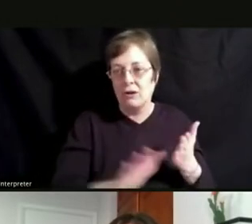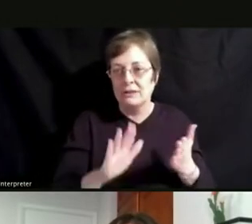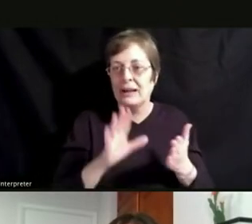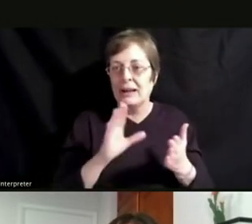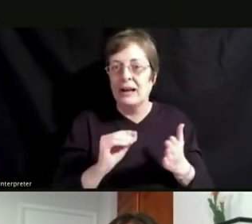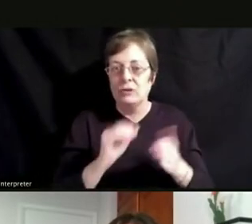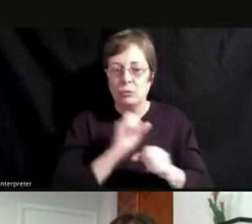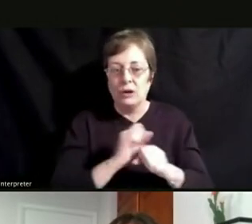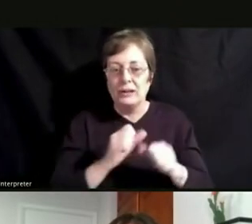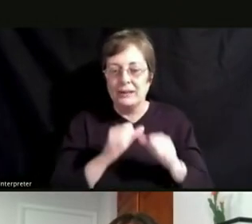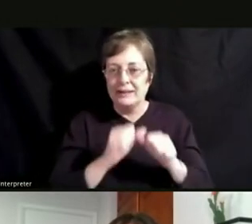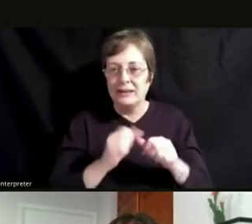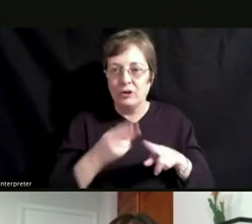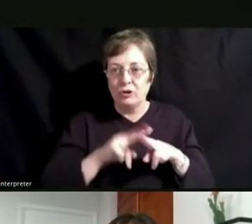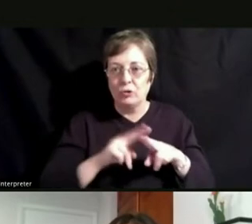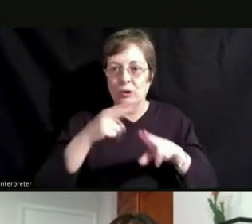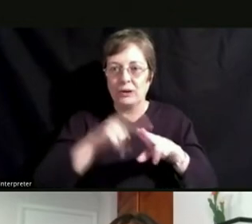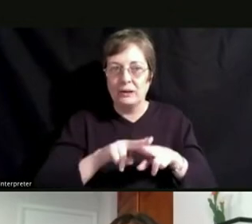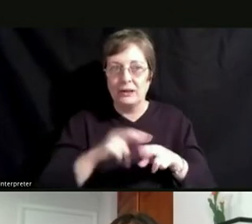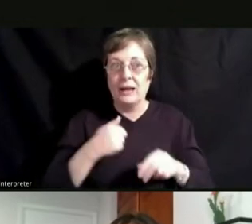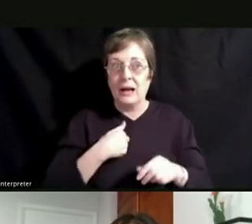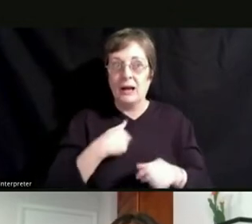increase, because as a doctor,